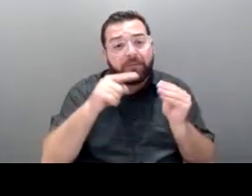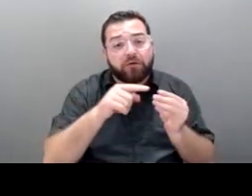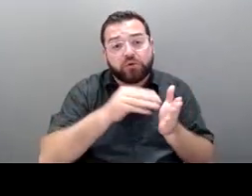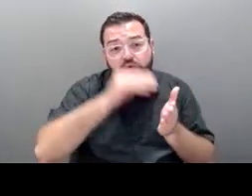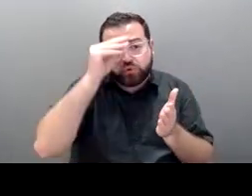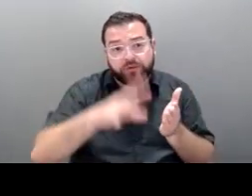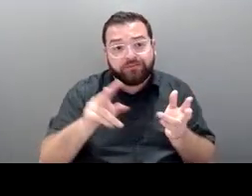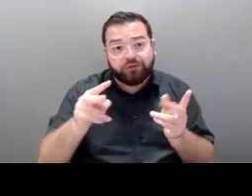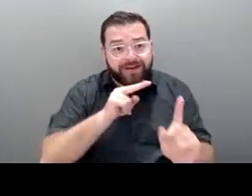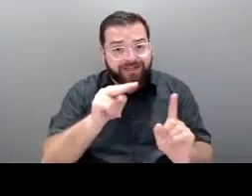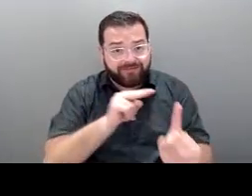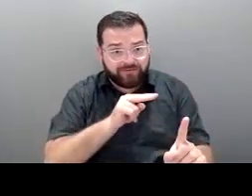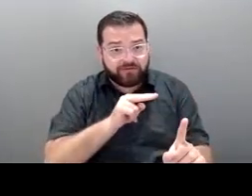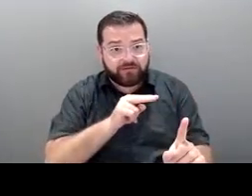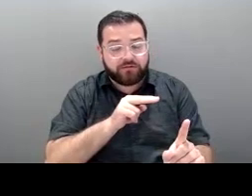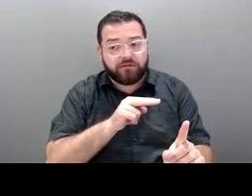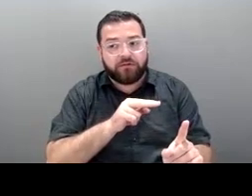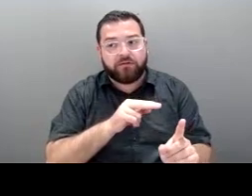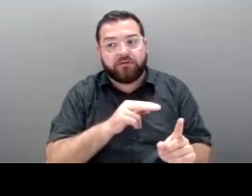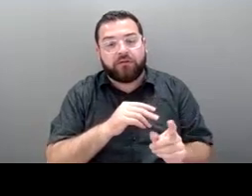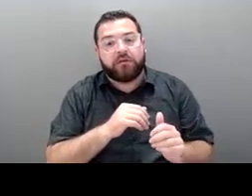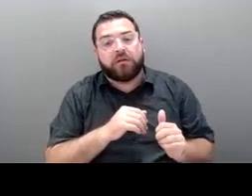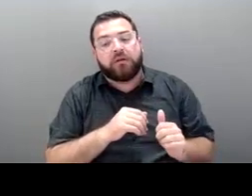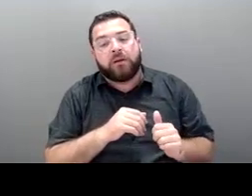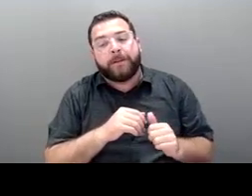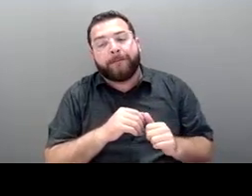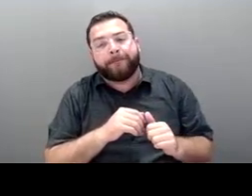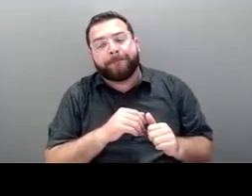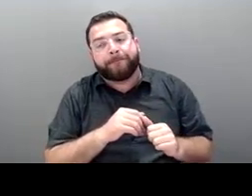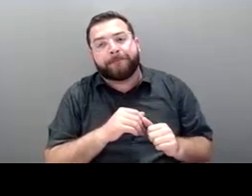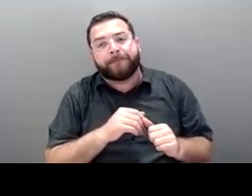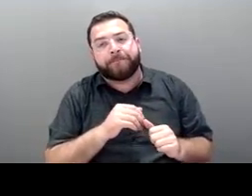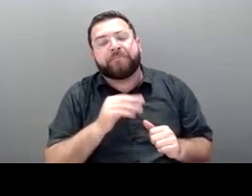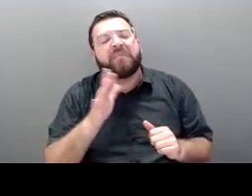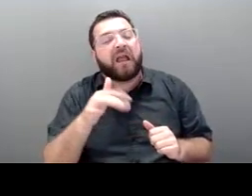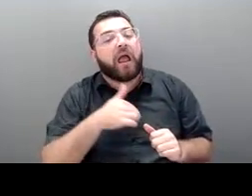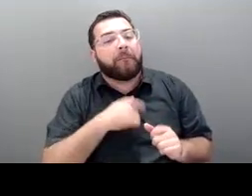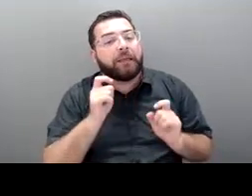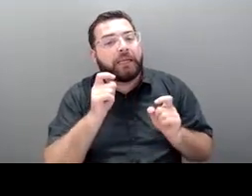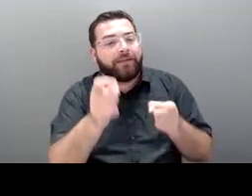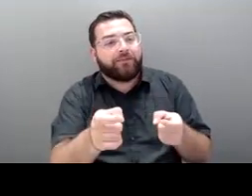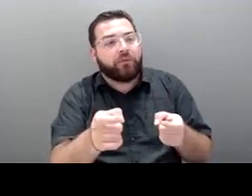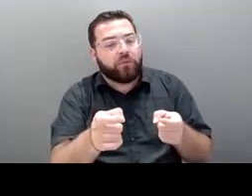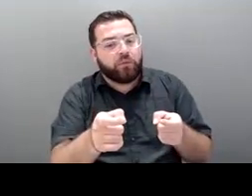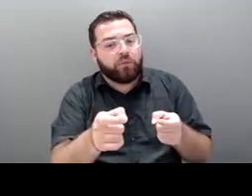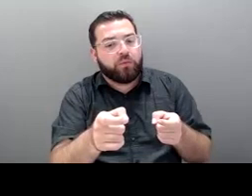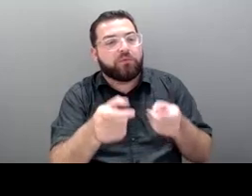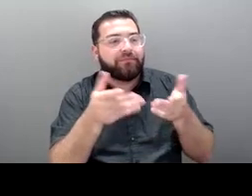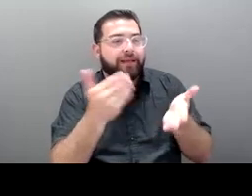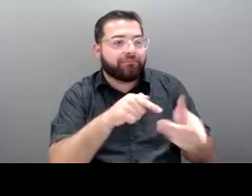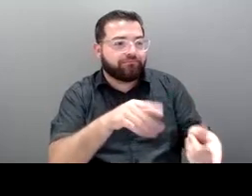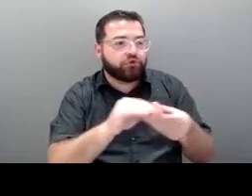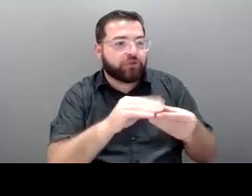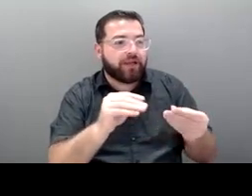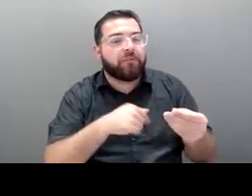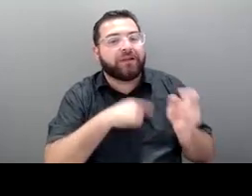AI access, I'm going to give you, in the chat now like 4